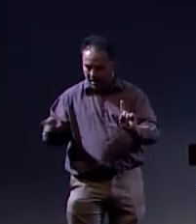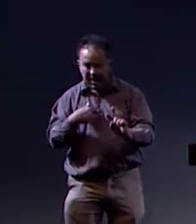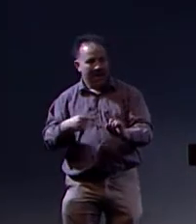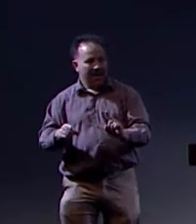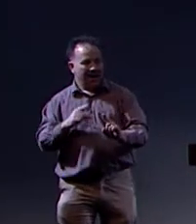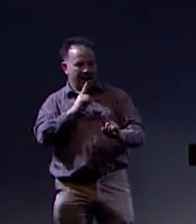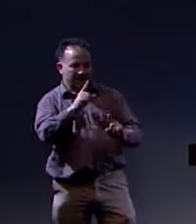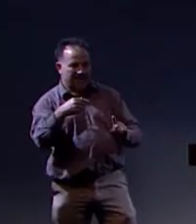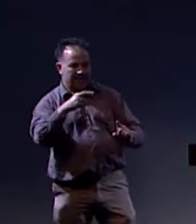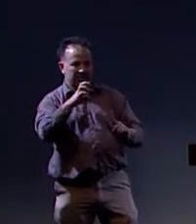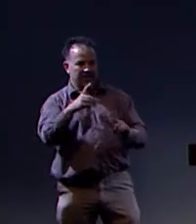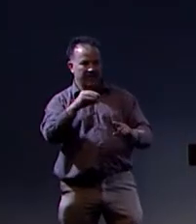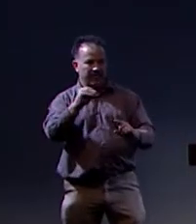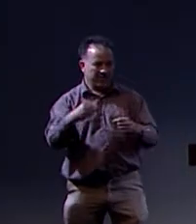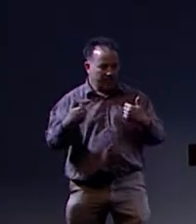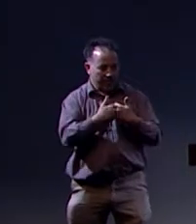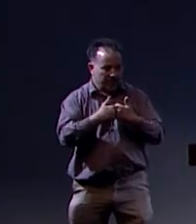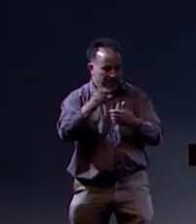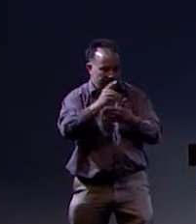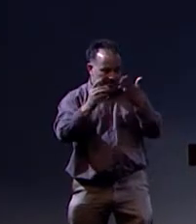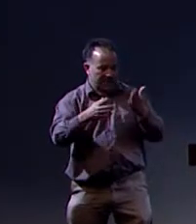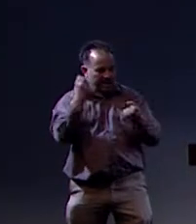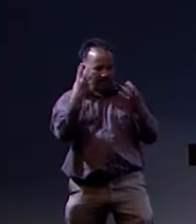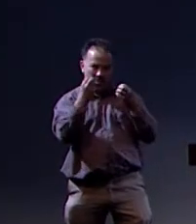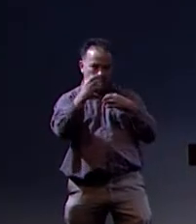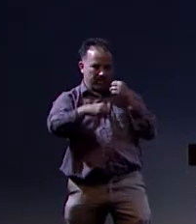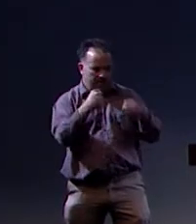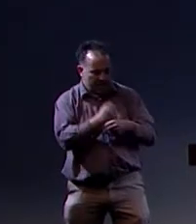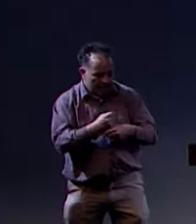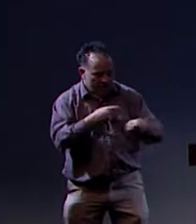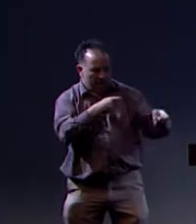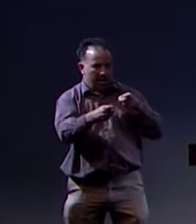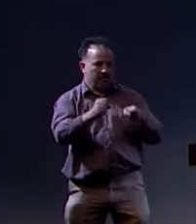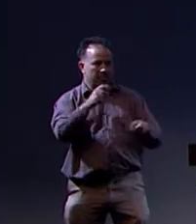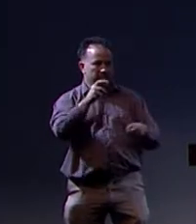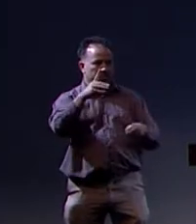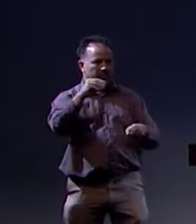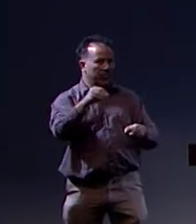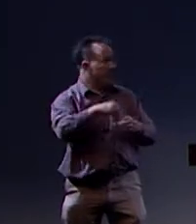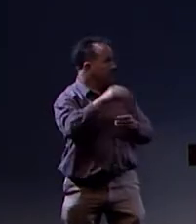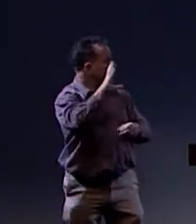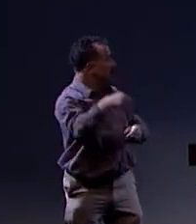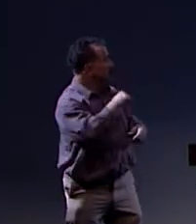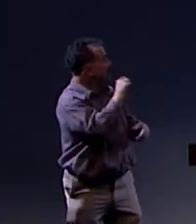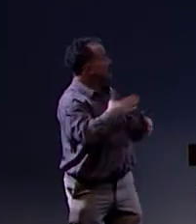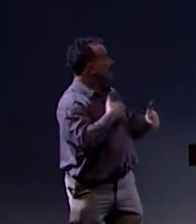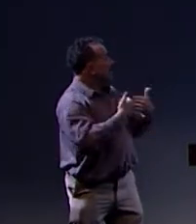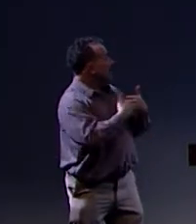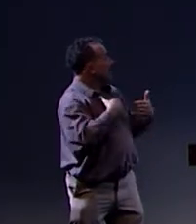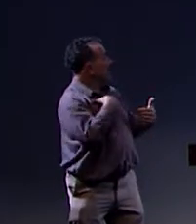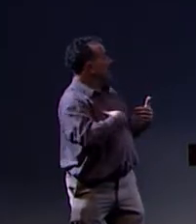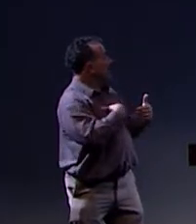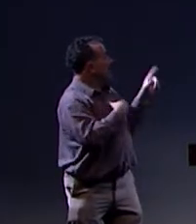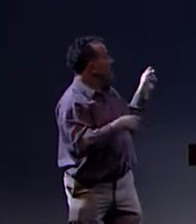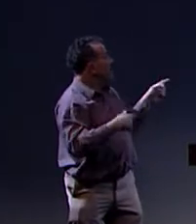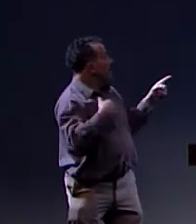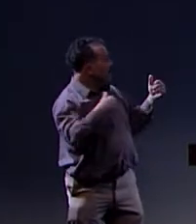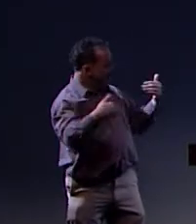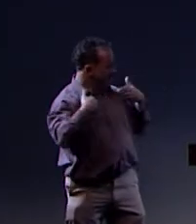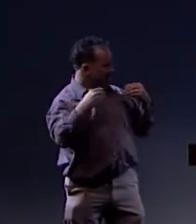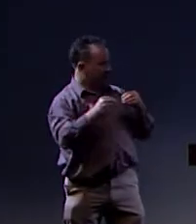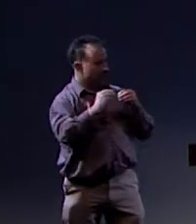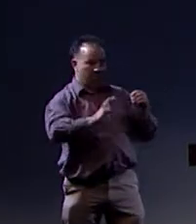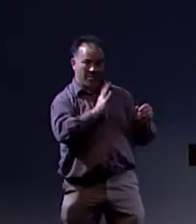video game designer and electronic toy designer for many, many years. I ran a studio in Chicago. These are not my games. I wish they were. I'd be wearing a fancier